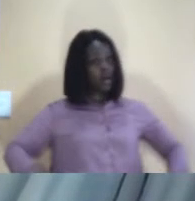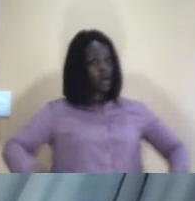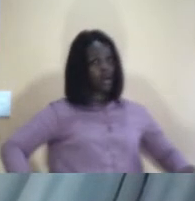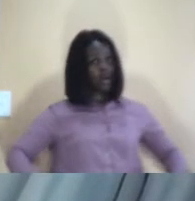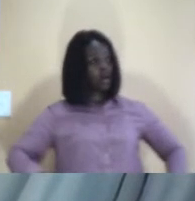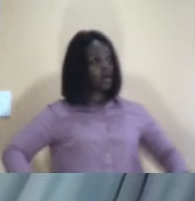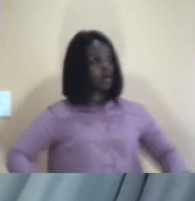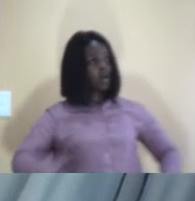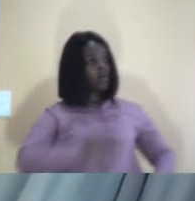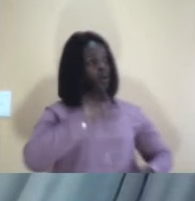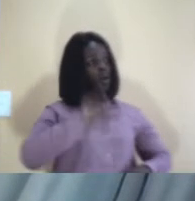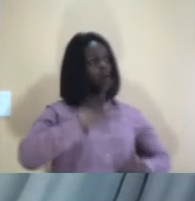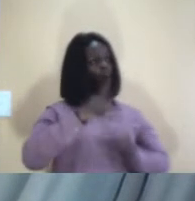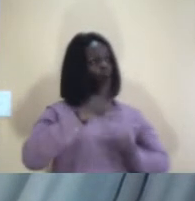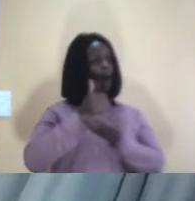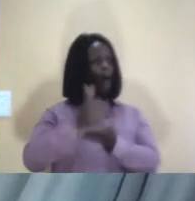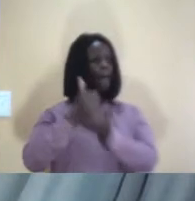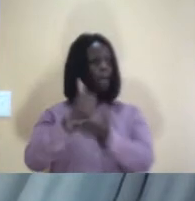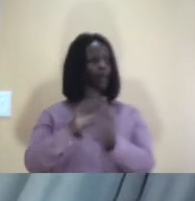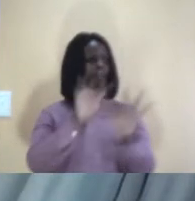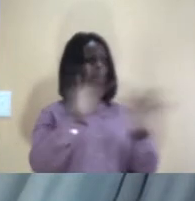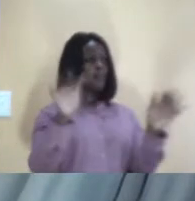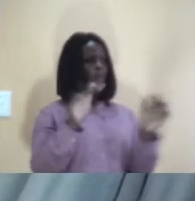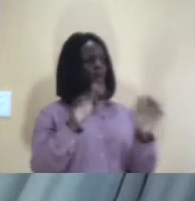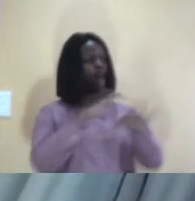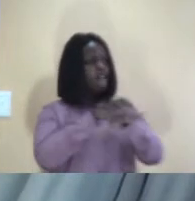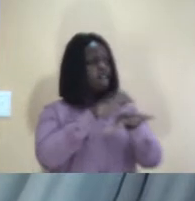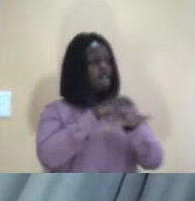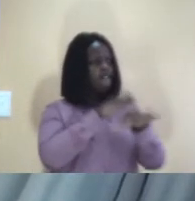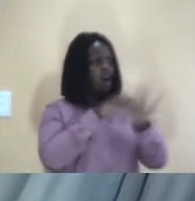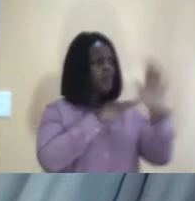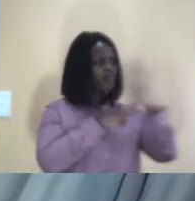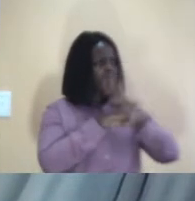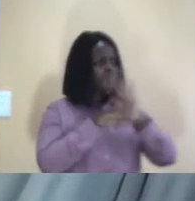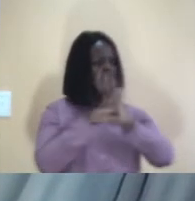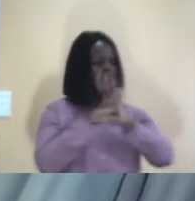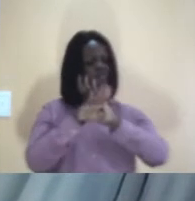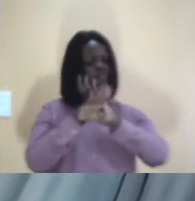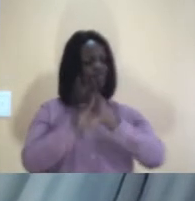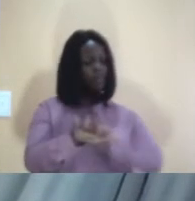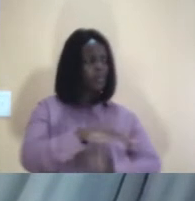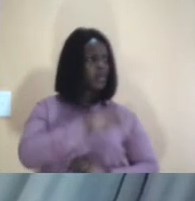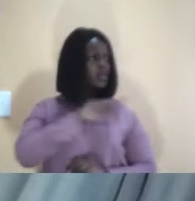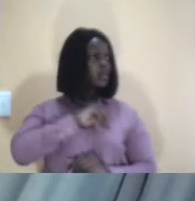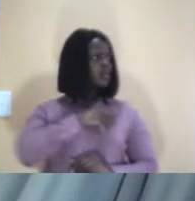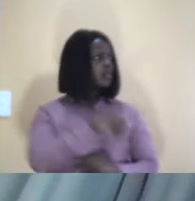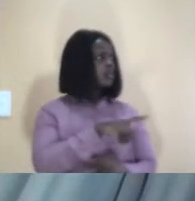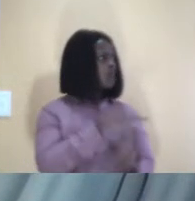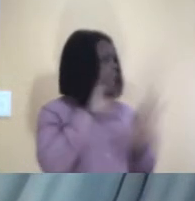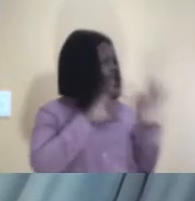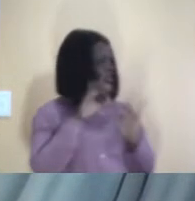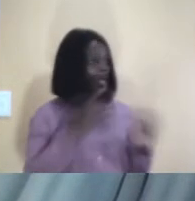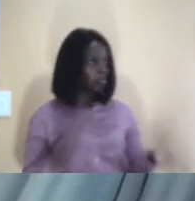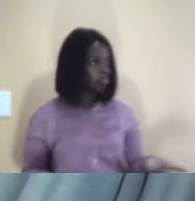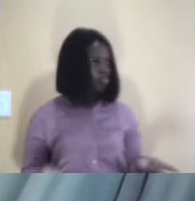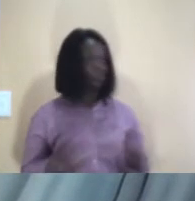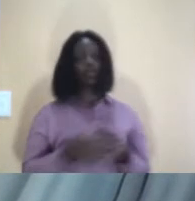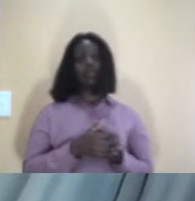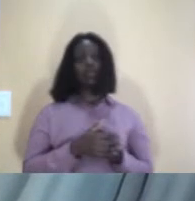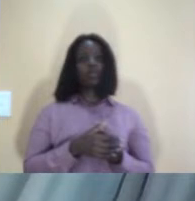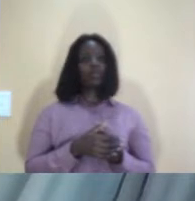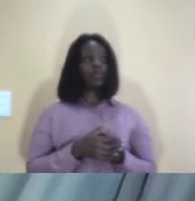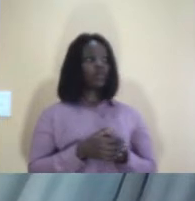meant to assist emerging farmers in these rural areas around the province, had not been accounted for.